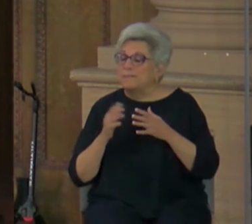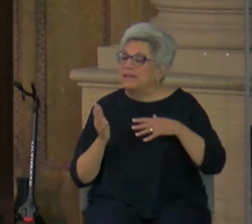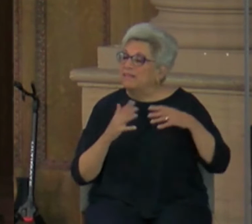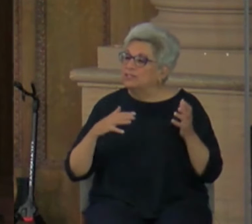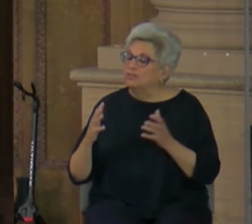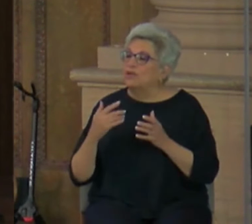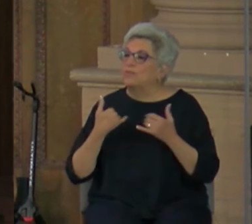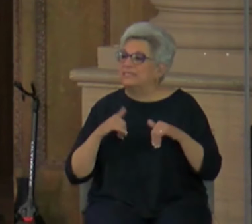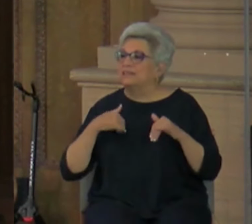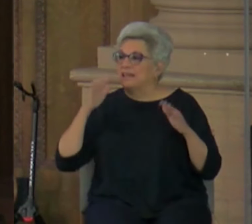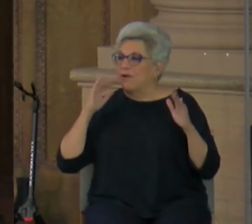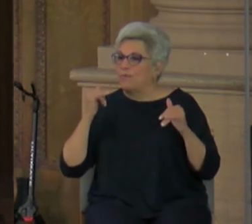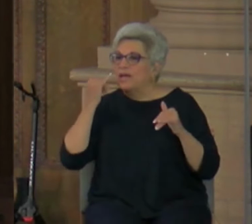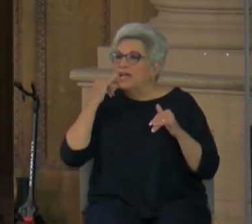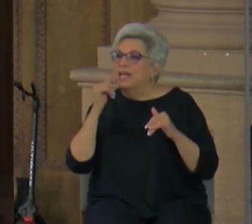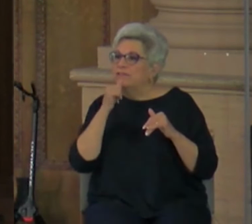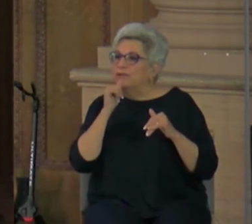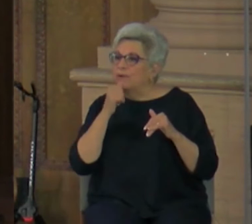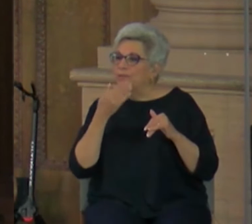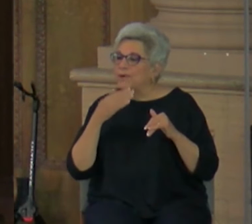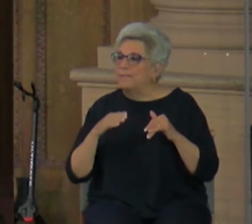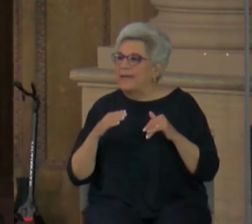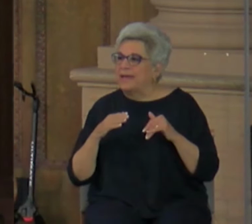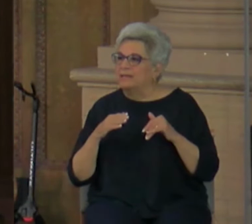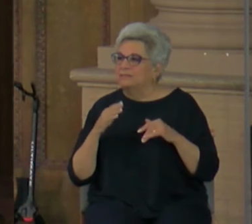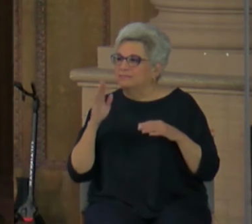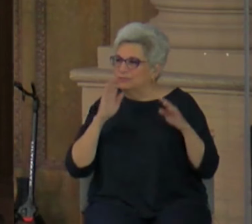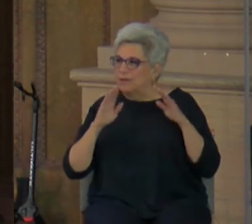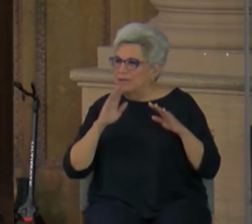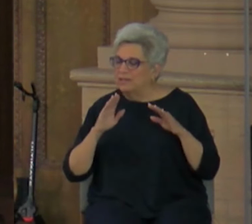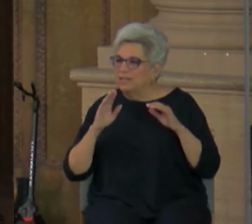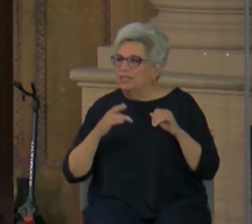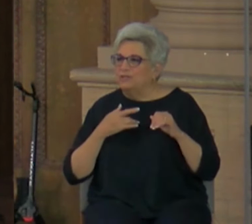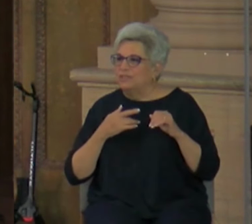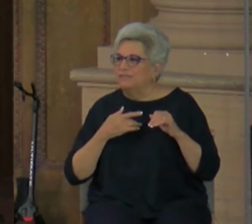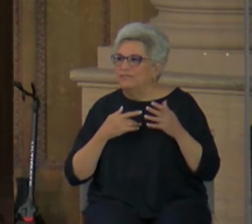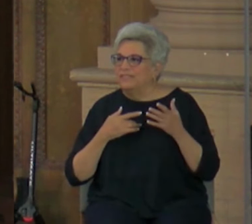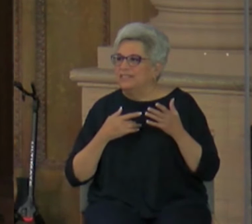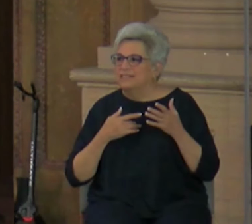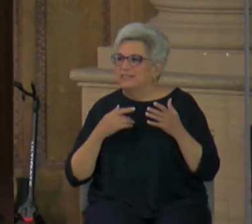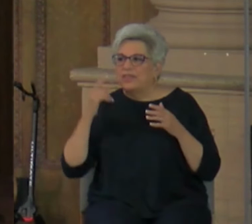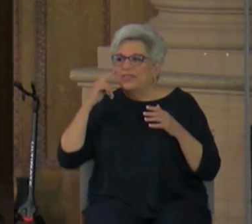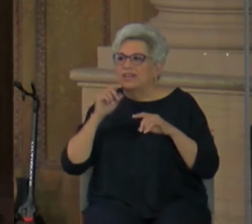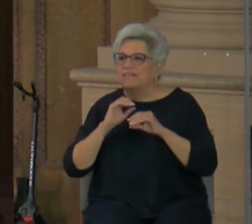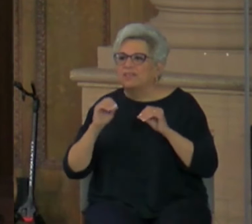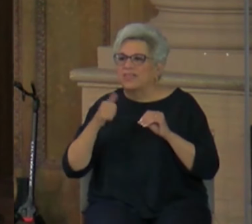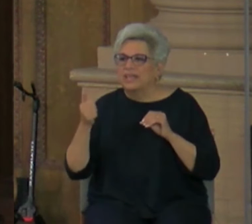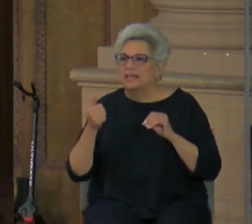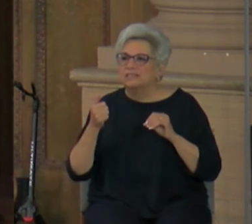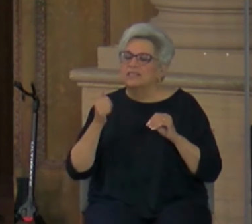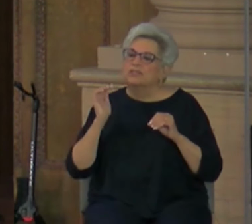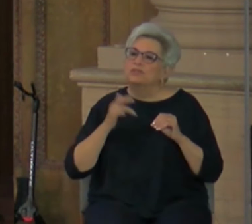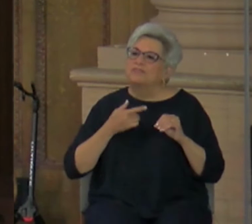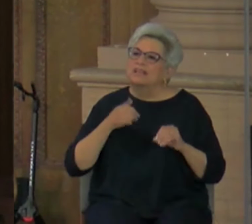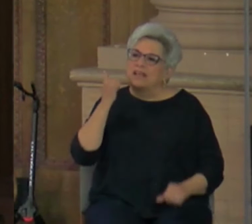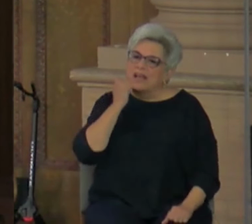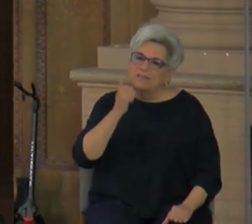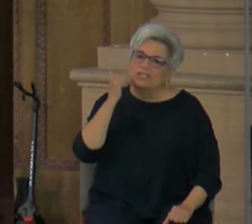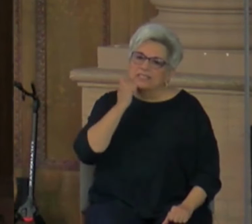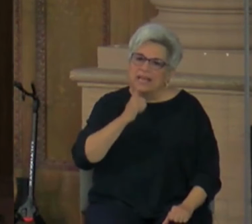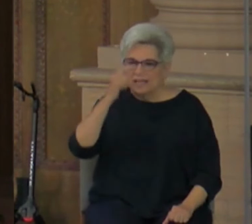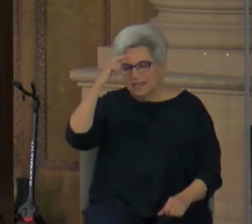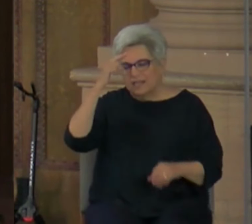When we're going through a bad trial, it can be just all-consuming. Maybe you know it's like you're going through it and it seems like every day is consumed with